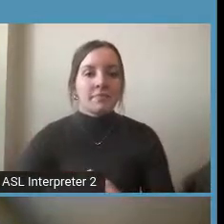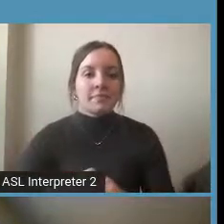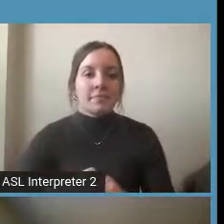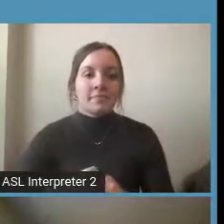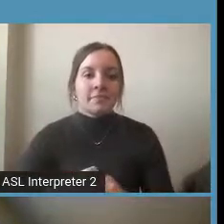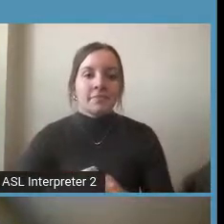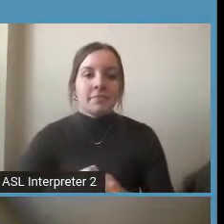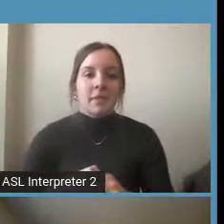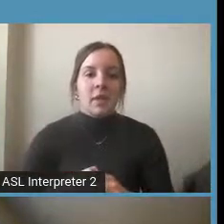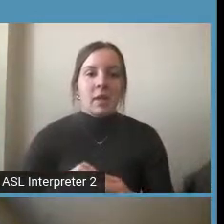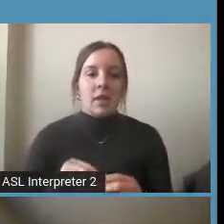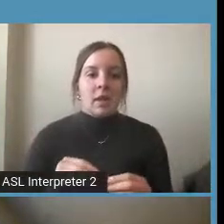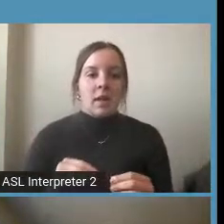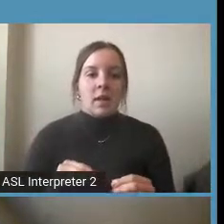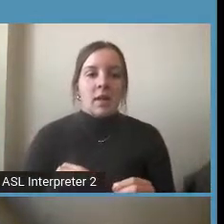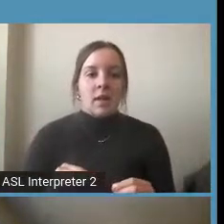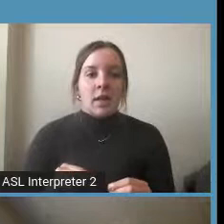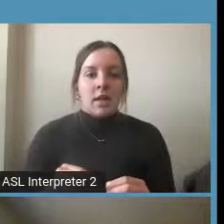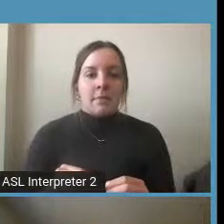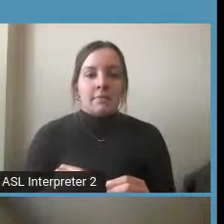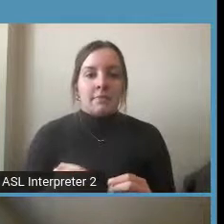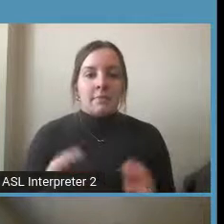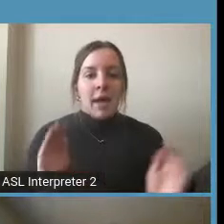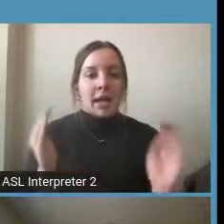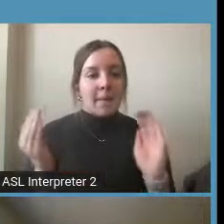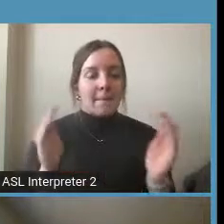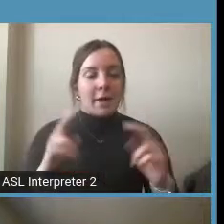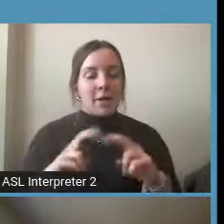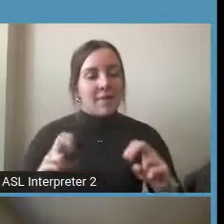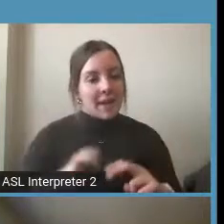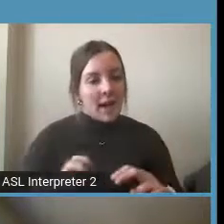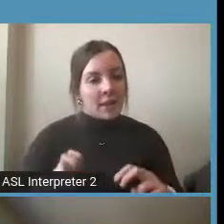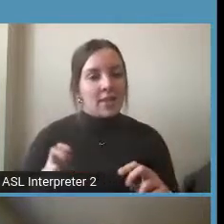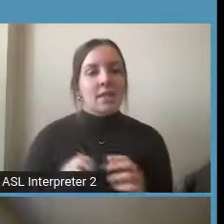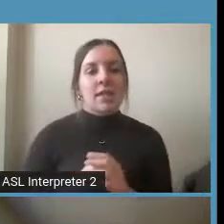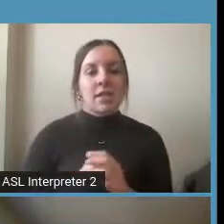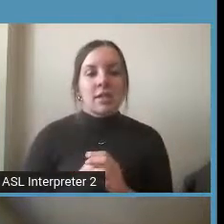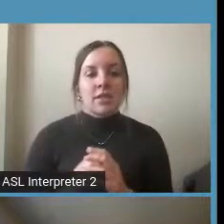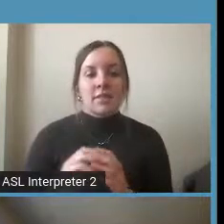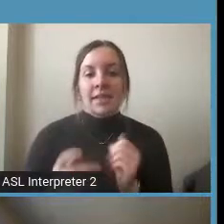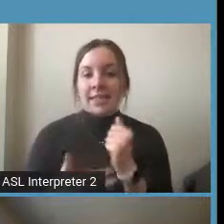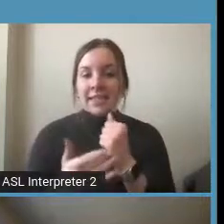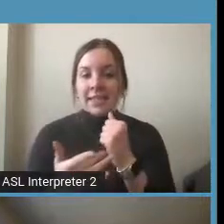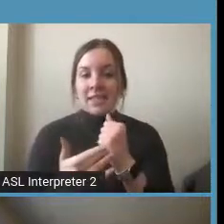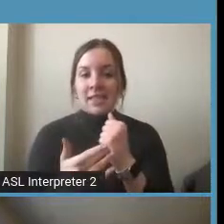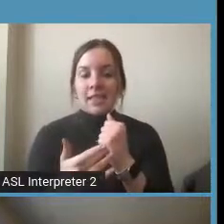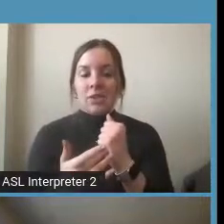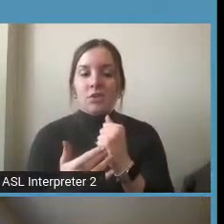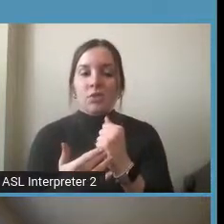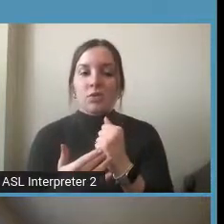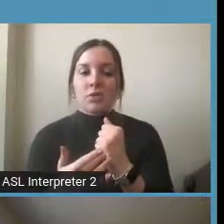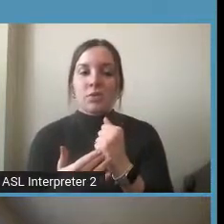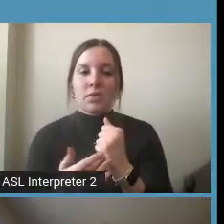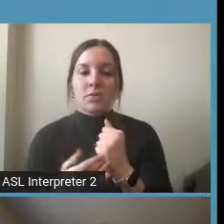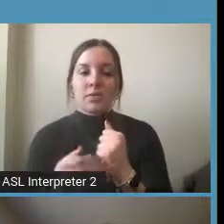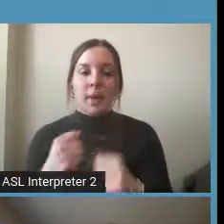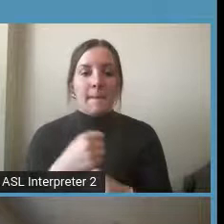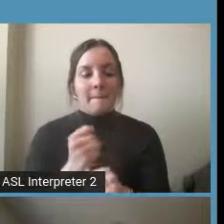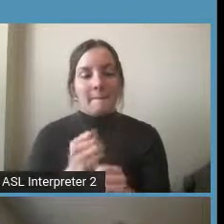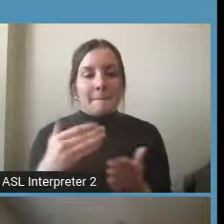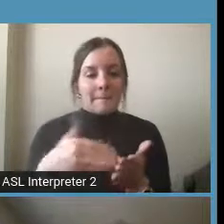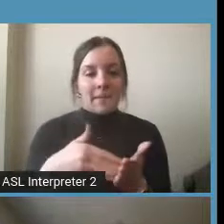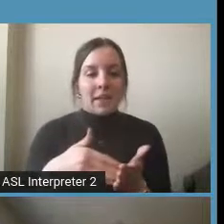restoration, comparative analysis, promotion, product development, accessibility, and immersive AR, VR. I might have gotten it